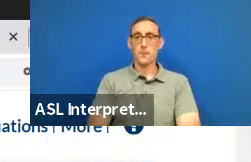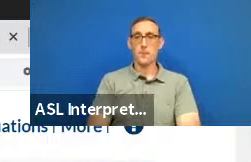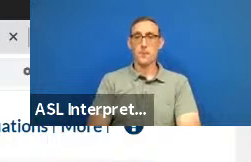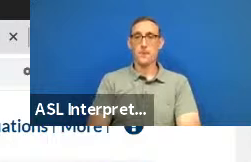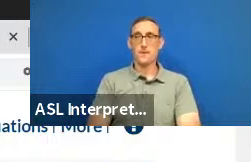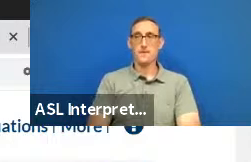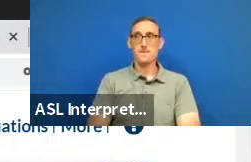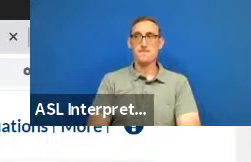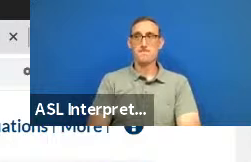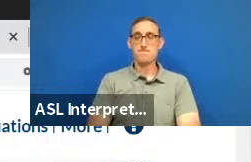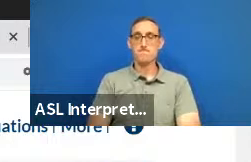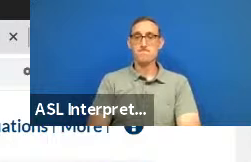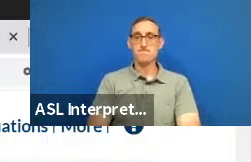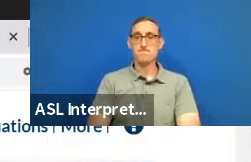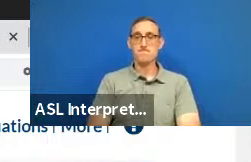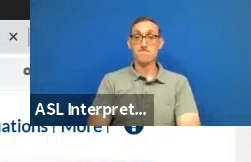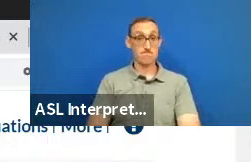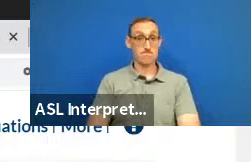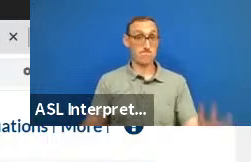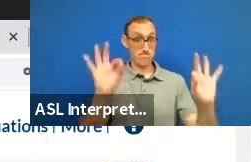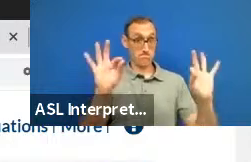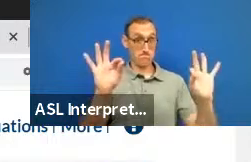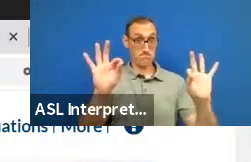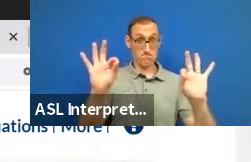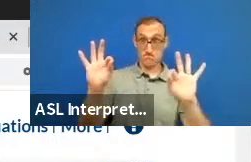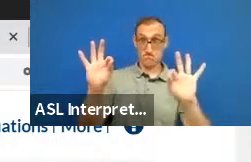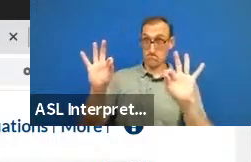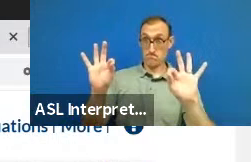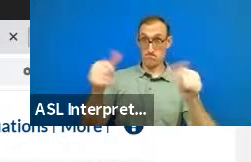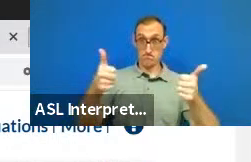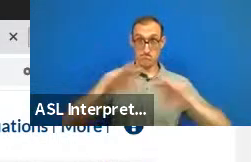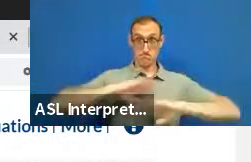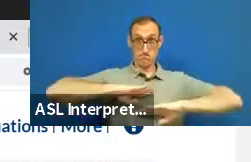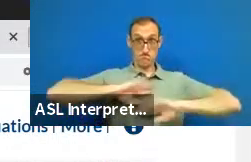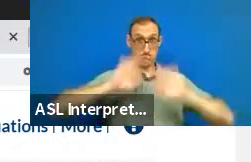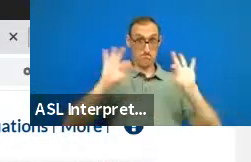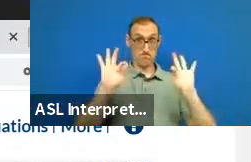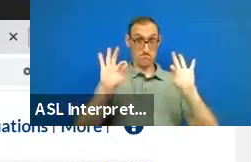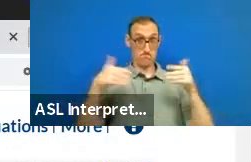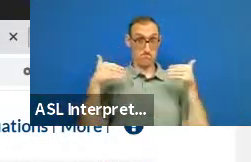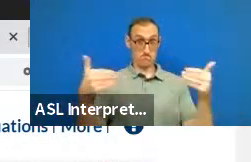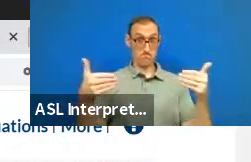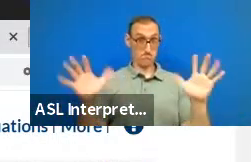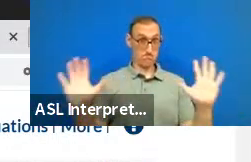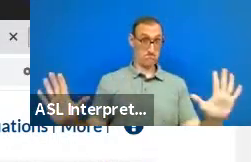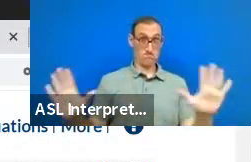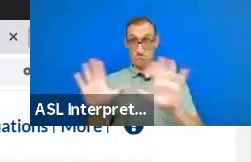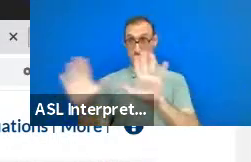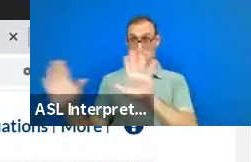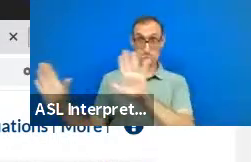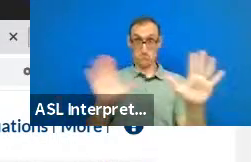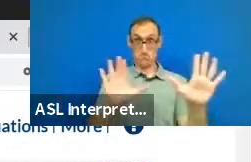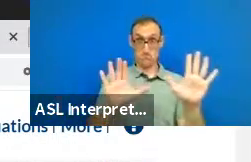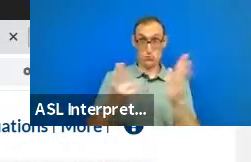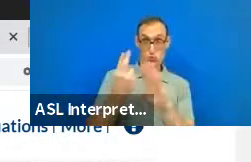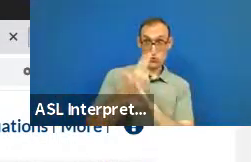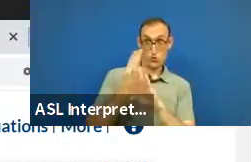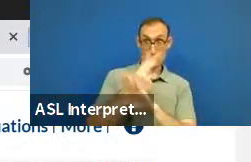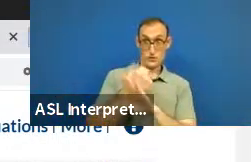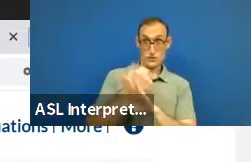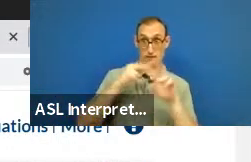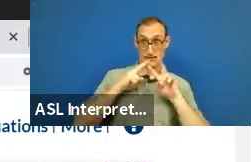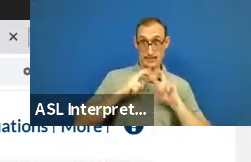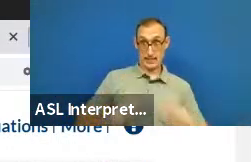All right. Is this area considered resolved? Right. We'll use our self-assessment and stakeholder data, and that board members